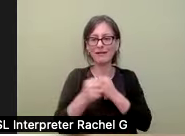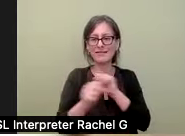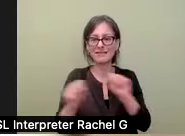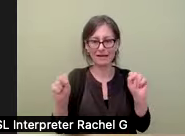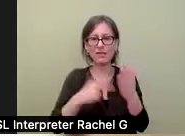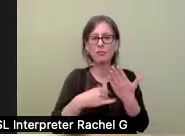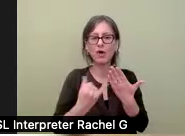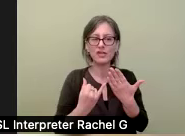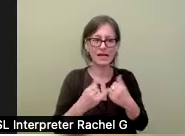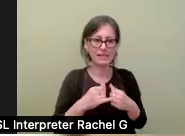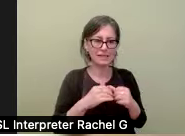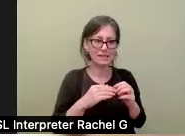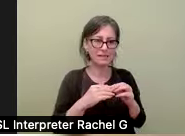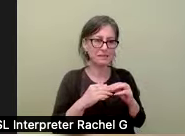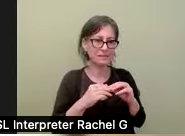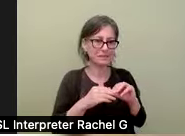Next slide, please.